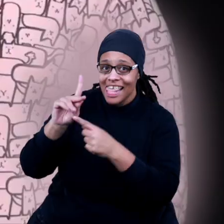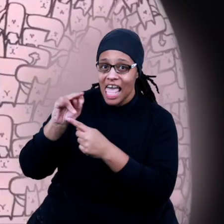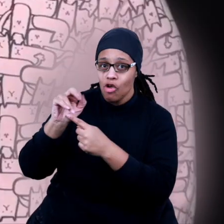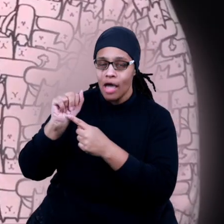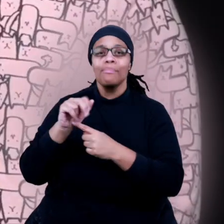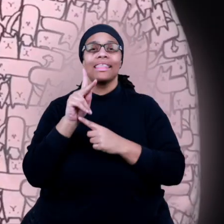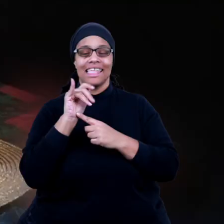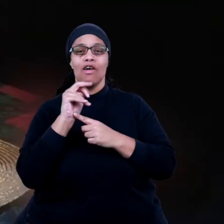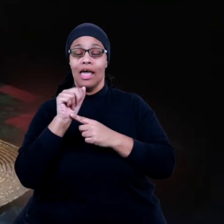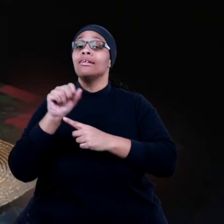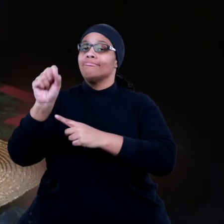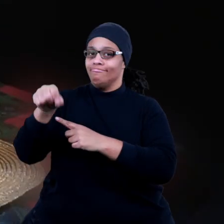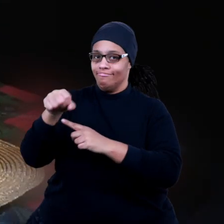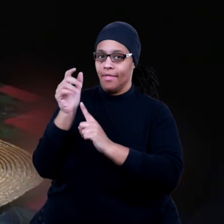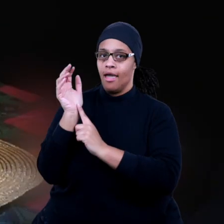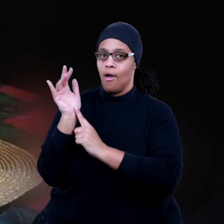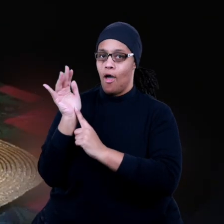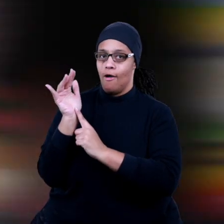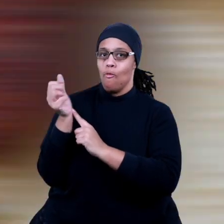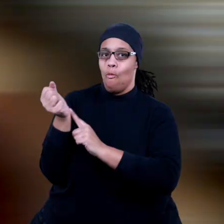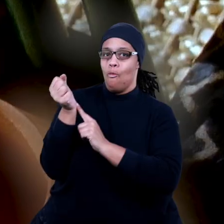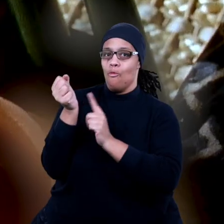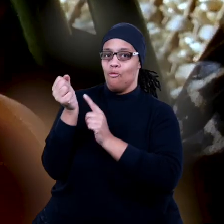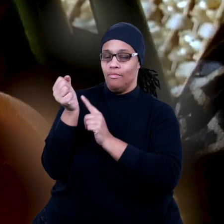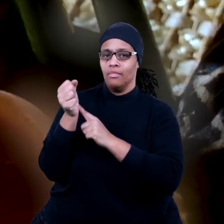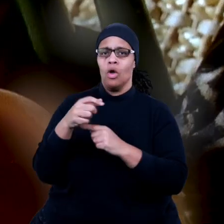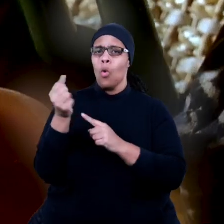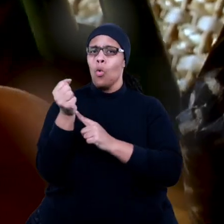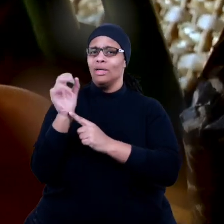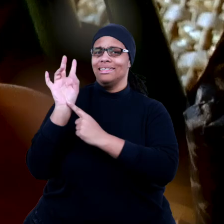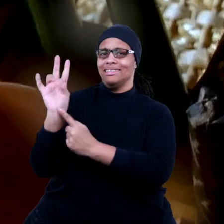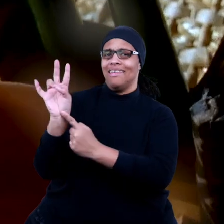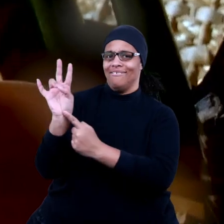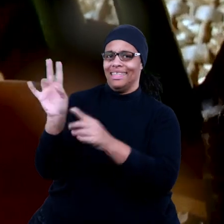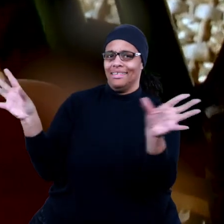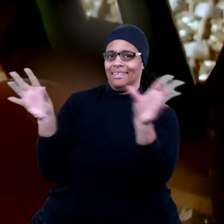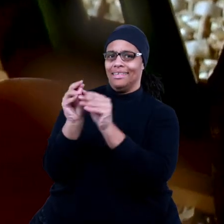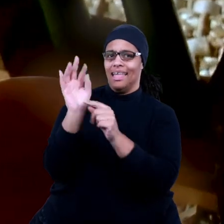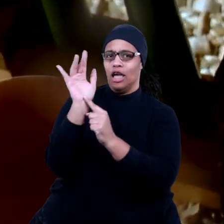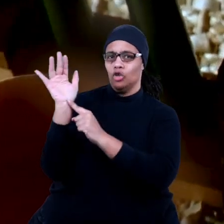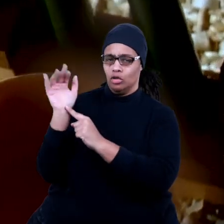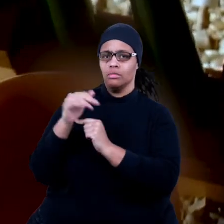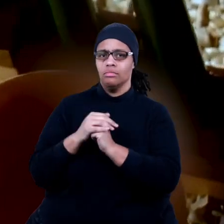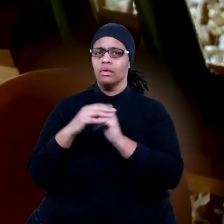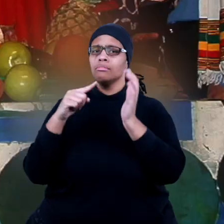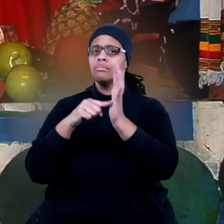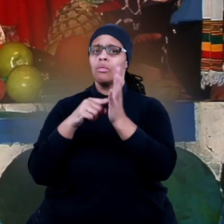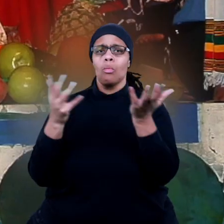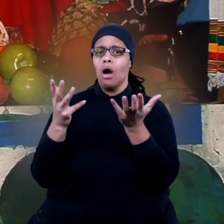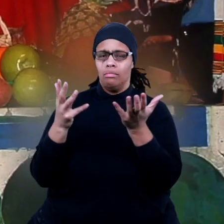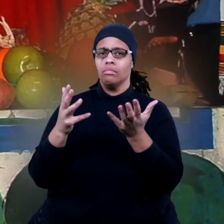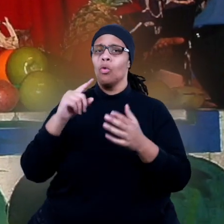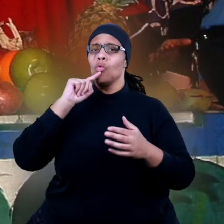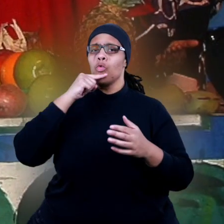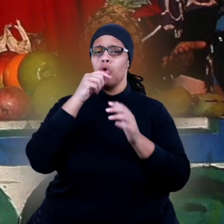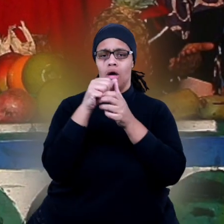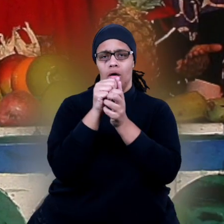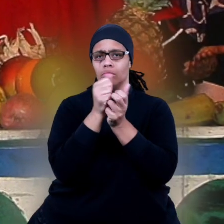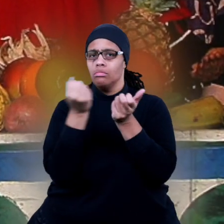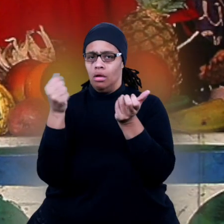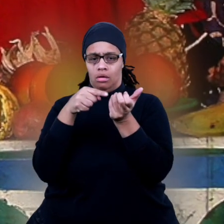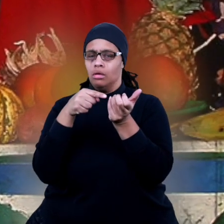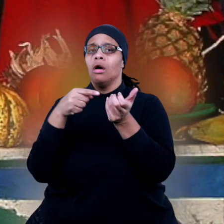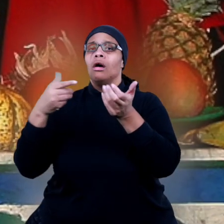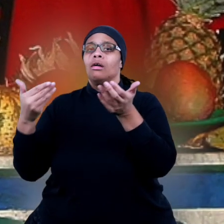Kinara? Kinara. Right, it's a candle holder. The Kinara holds 7 candles. The candles symbolize stalks of corn